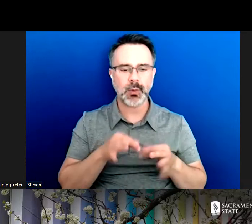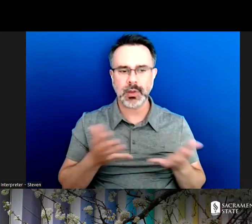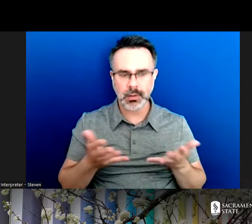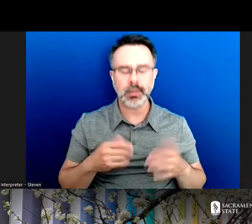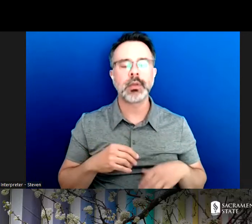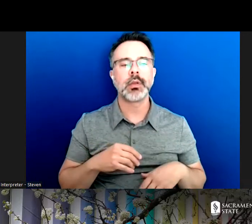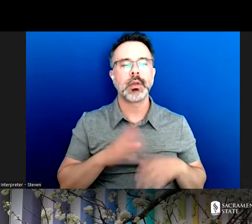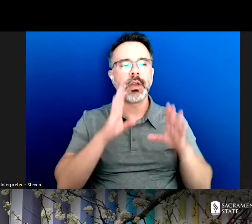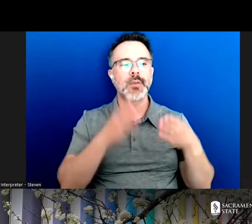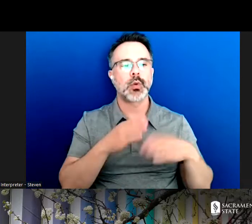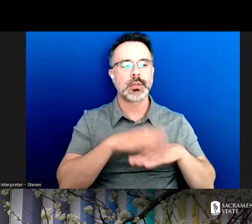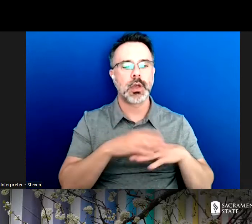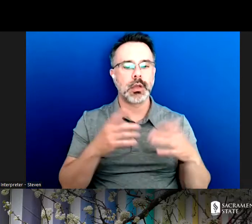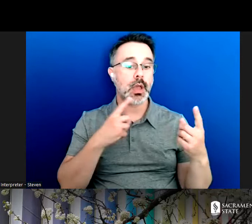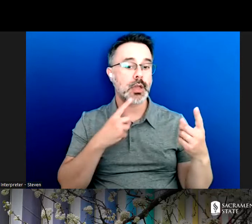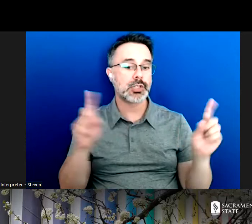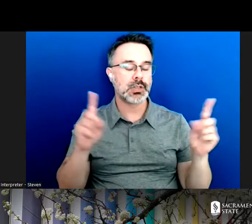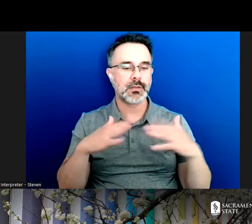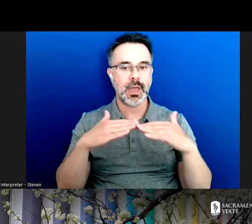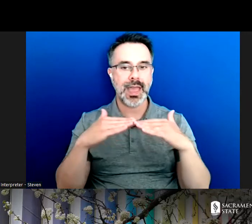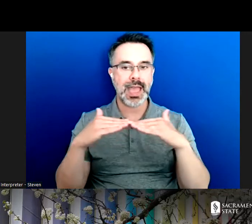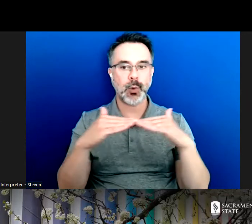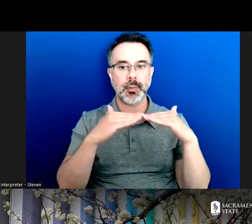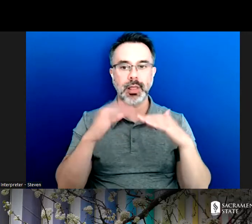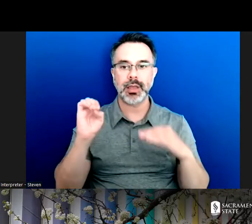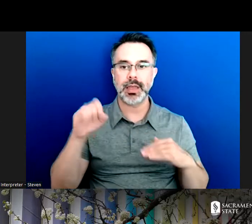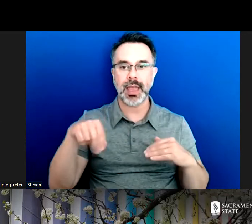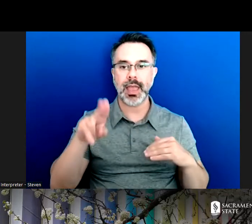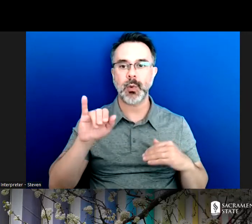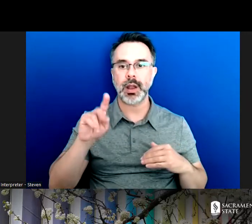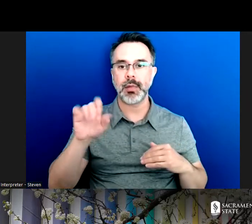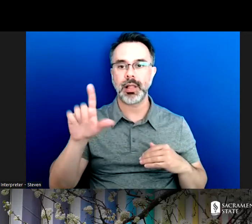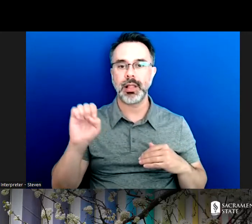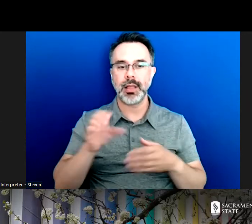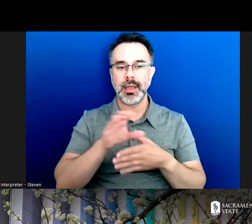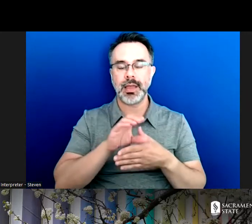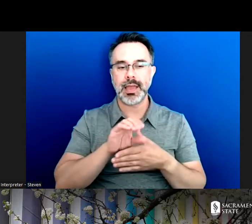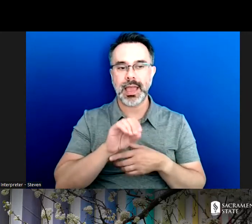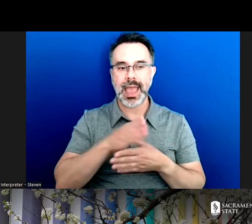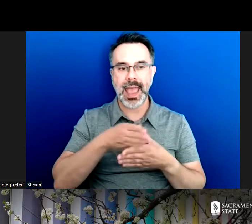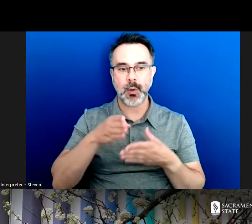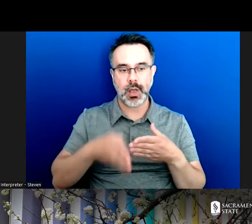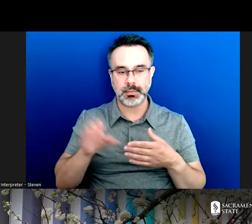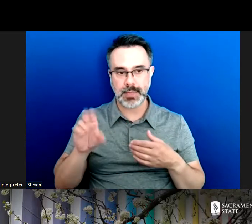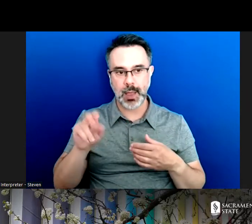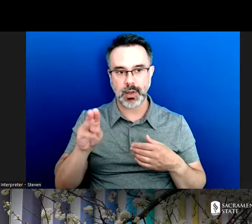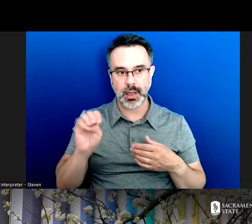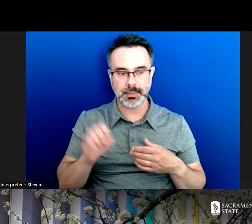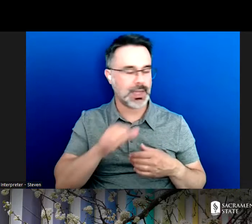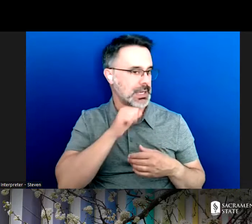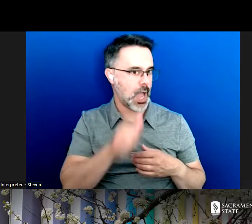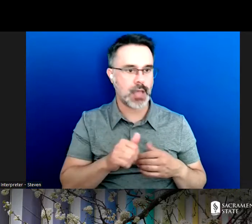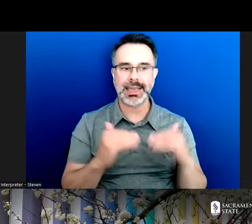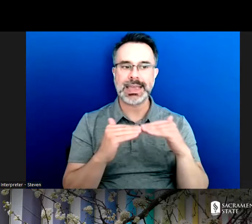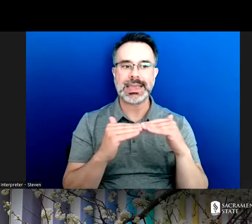focusing on achieving equitable outcomes rather than the equal distribution of resources.